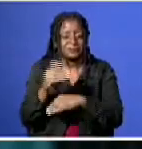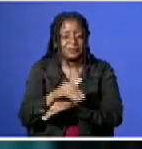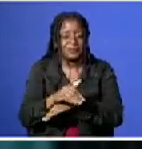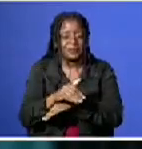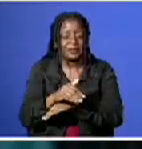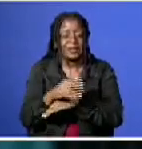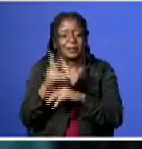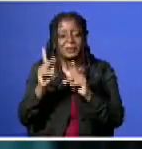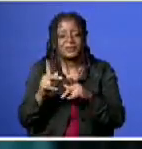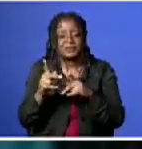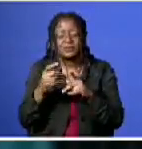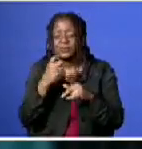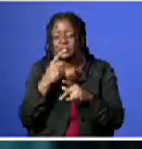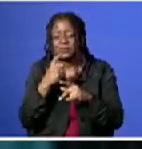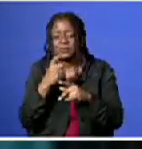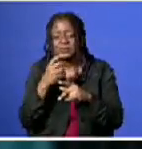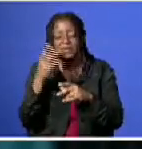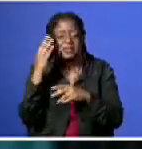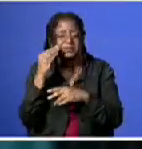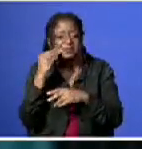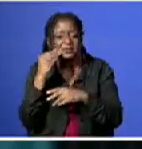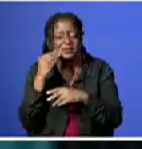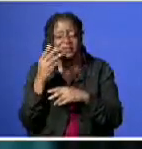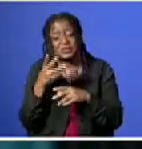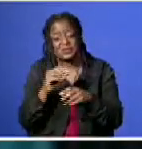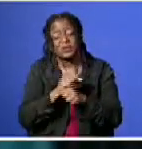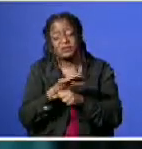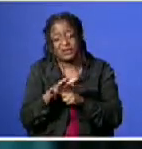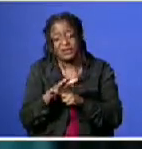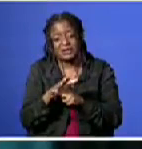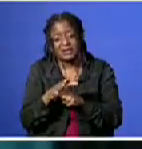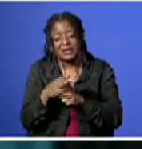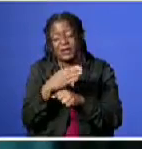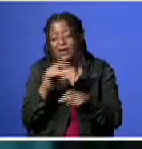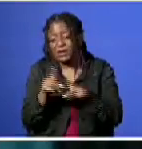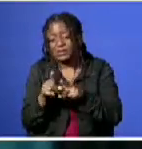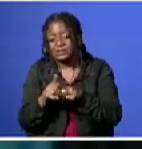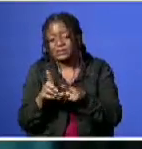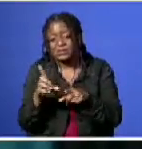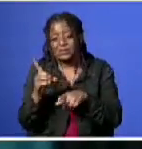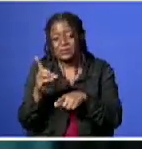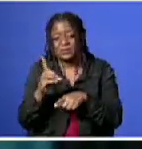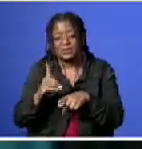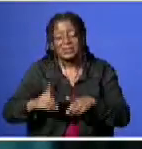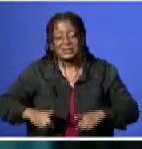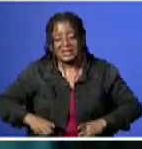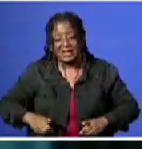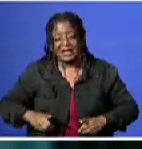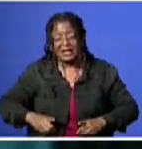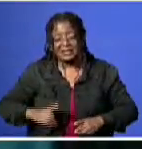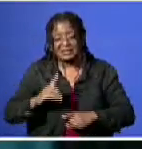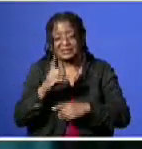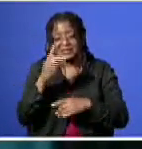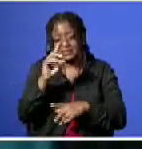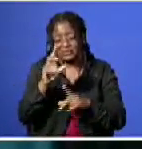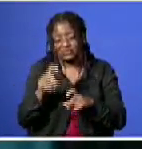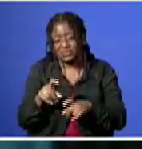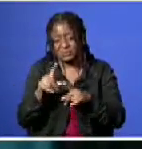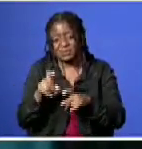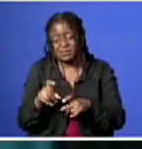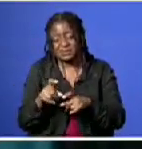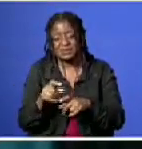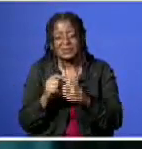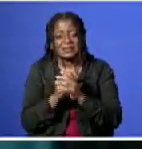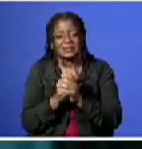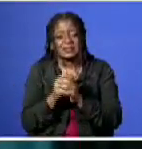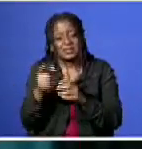here at the broadcasting corporation, Ricardo Mott, provides hope for others battling illness and hope for all for a positive outcome.